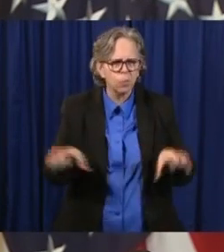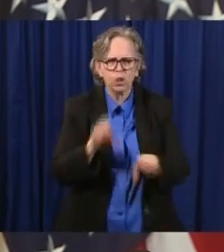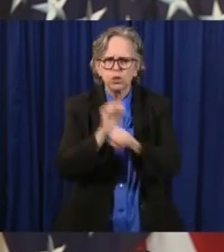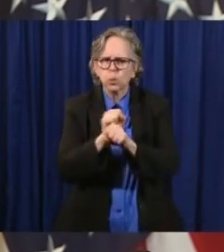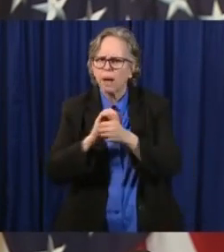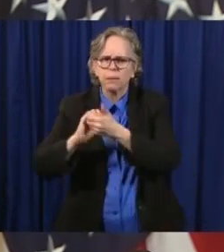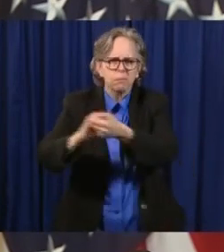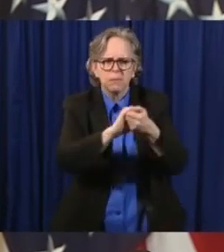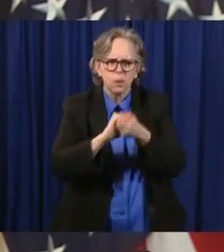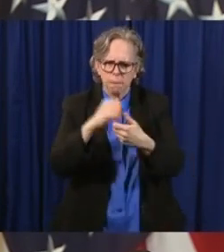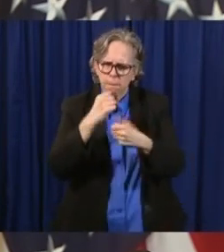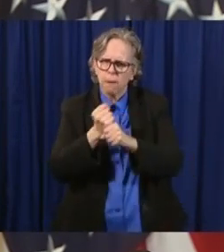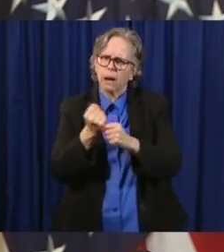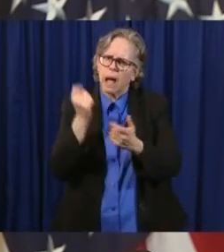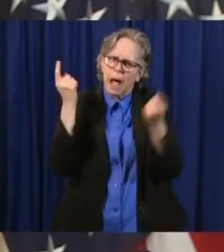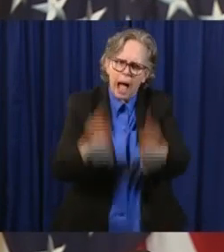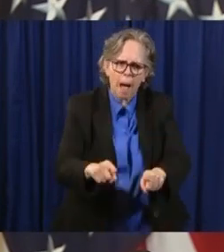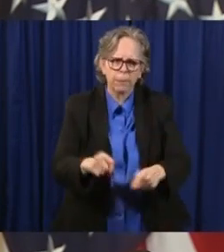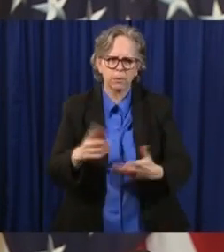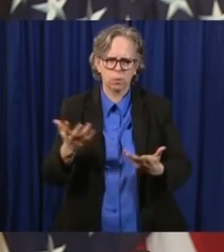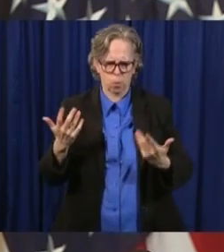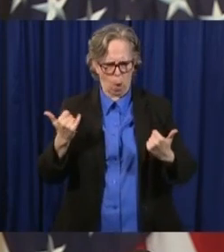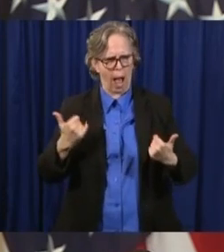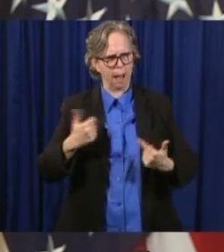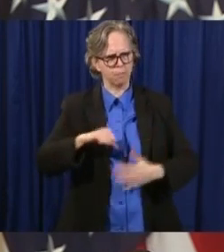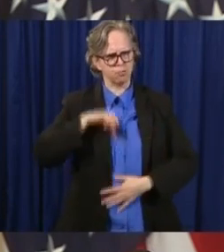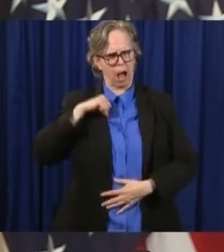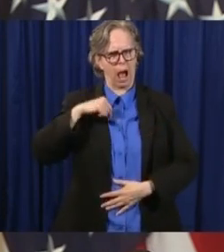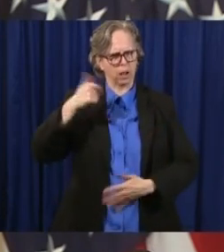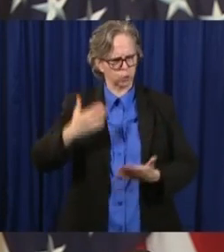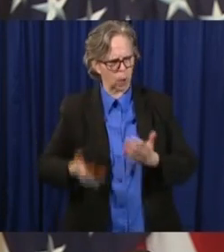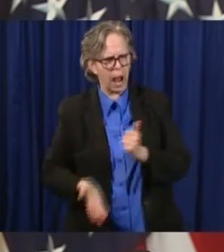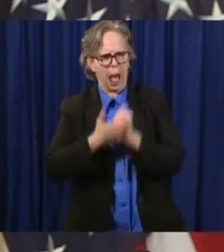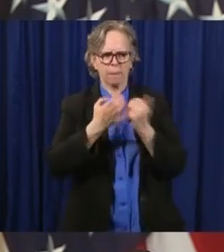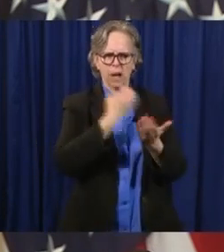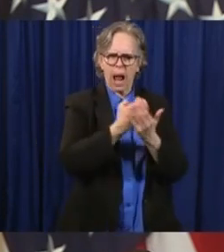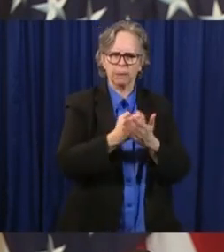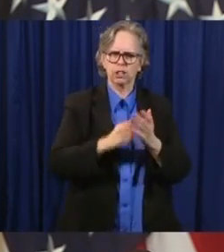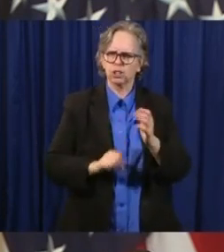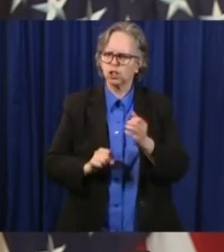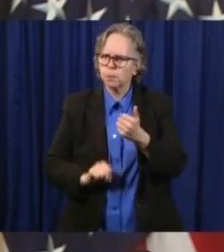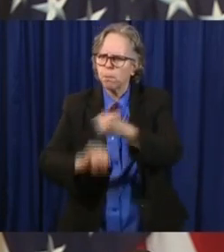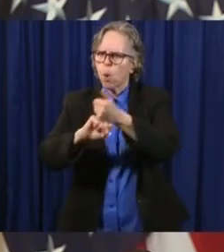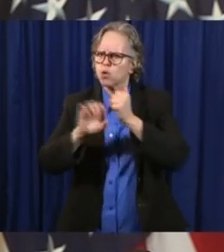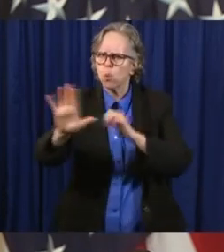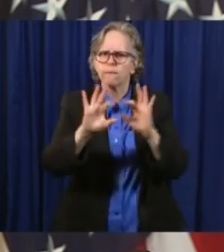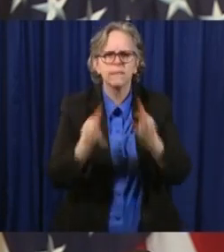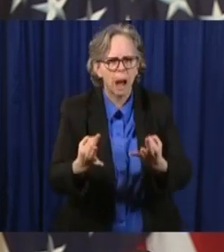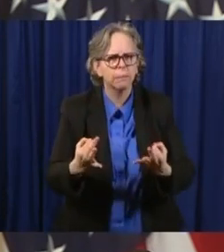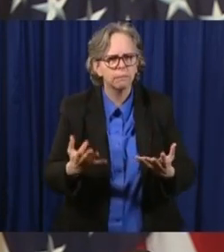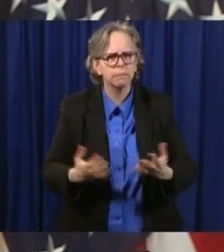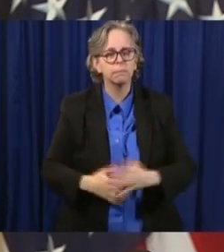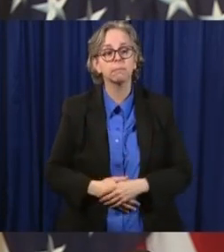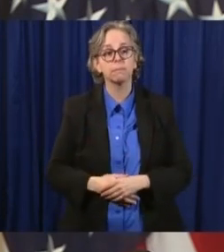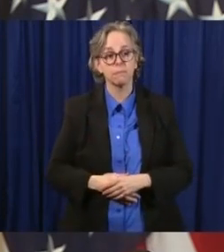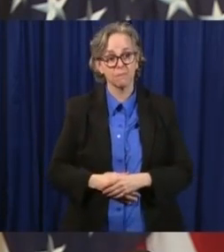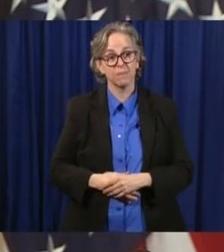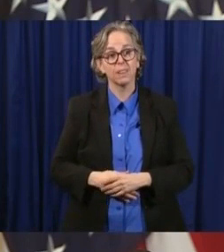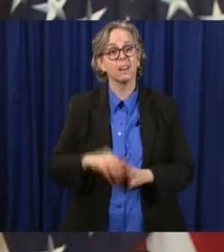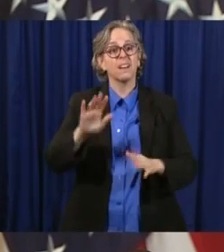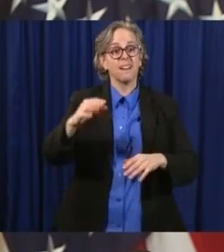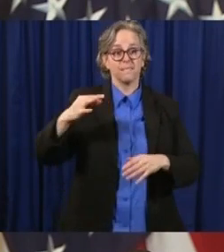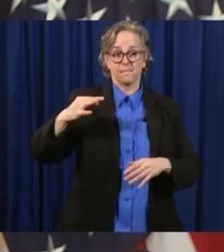this economy and support your families. All eligible Ohioans will receive their unemployment benefits, and any delays in